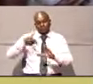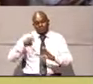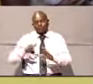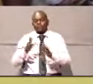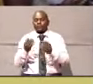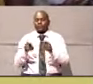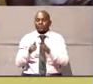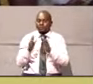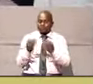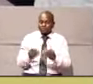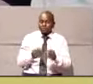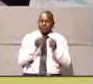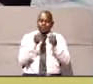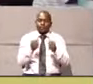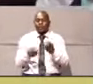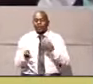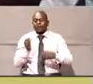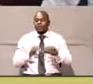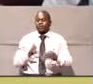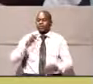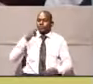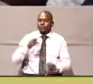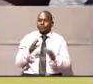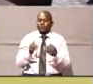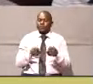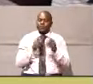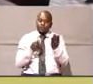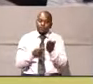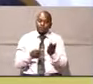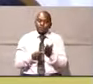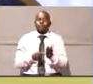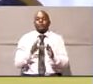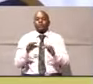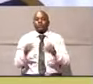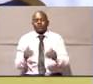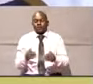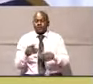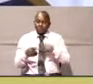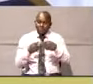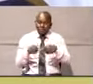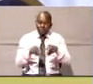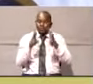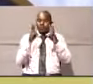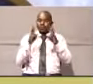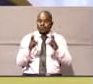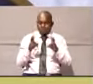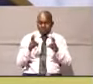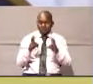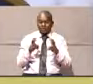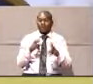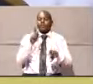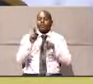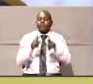organized by Strengthening Uganda's Anti-Corruption Response Technical Advisory Facility, was running under the theme,